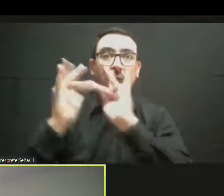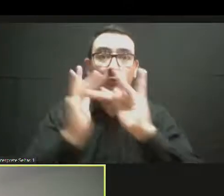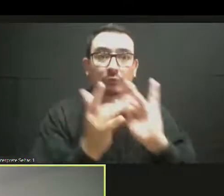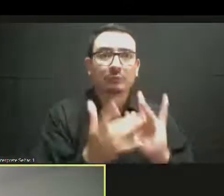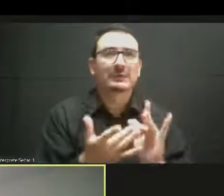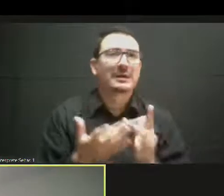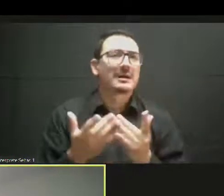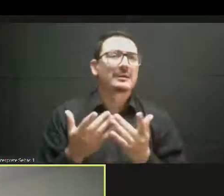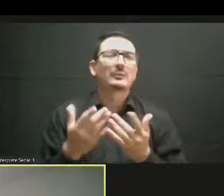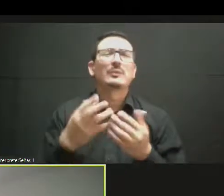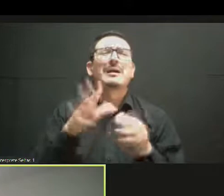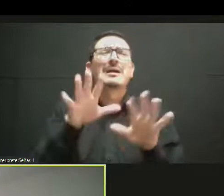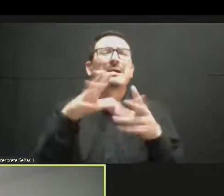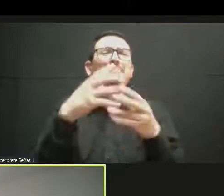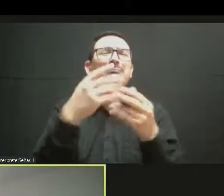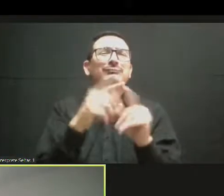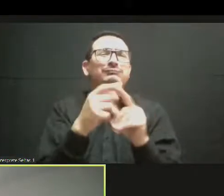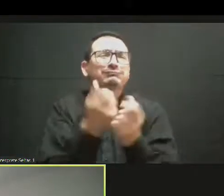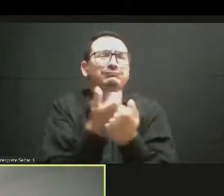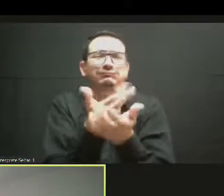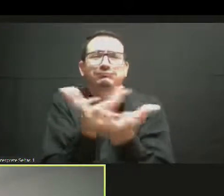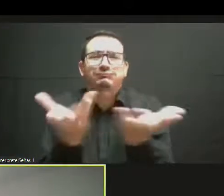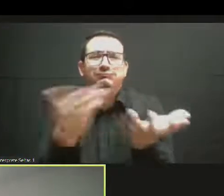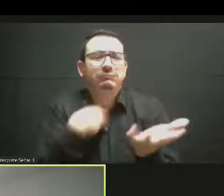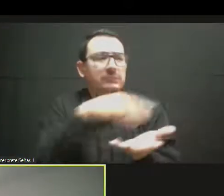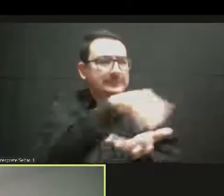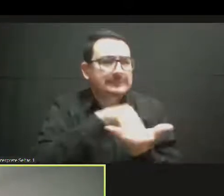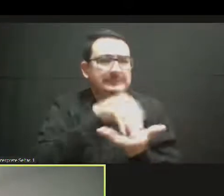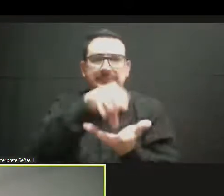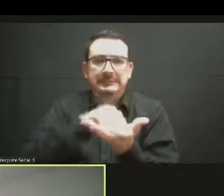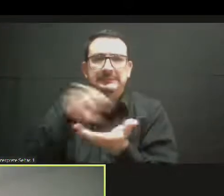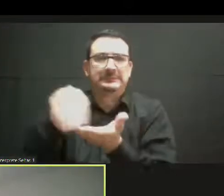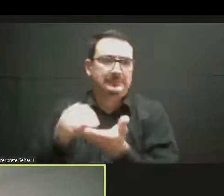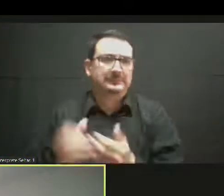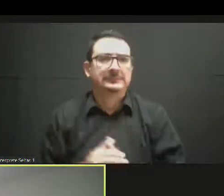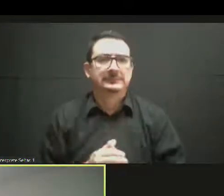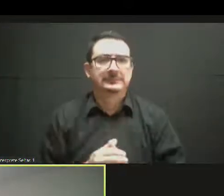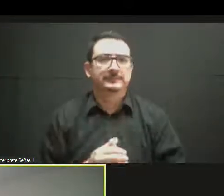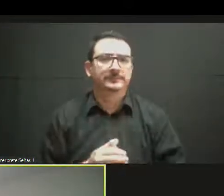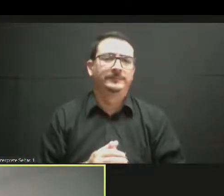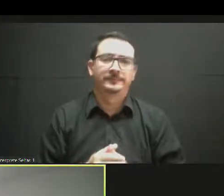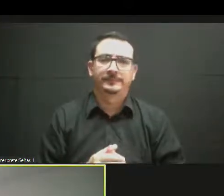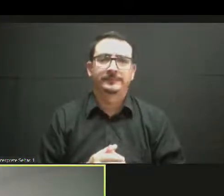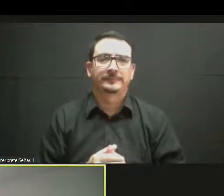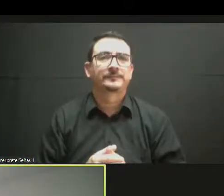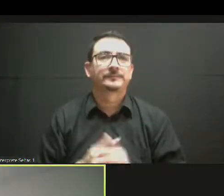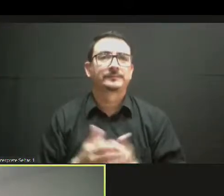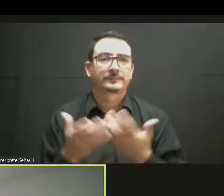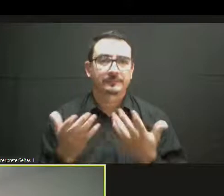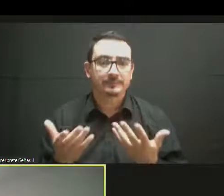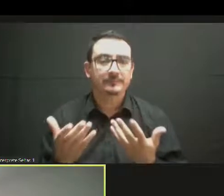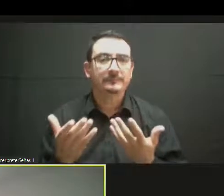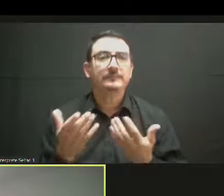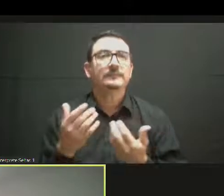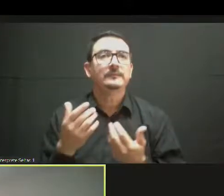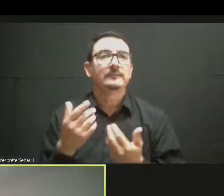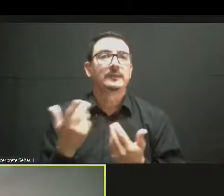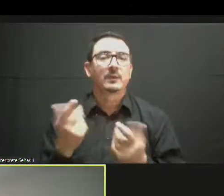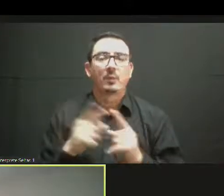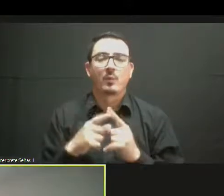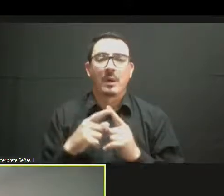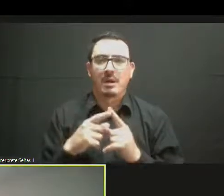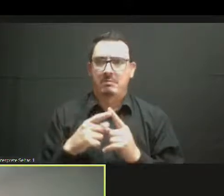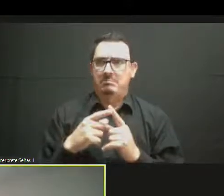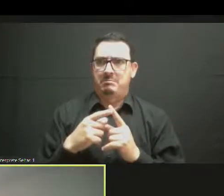there's nothing clear out there right now. Even though consultants and so on are still hesitant in terms of